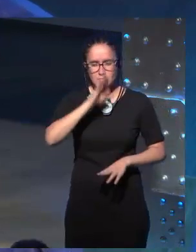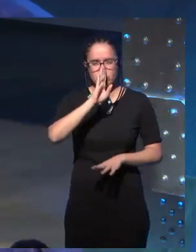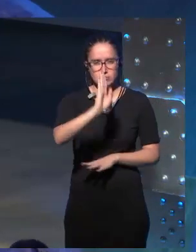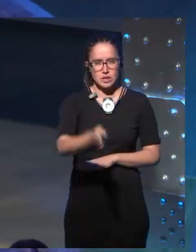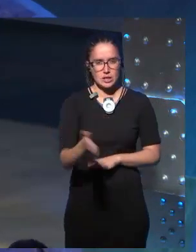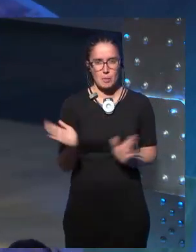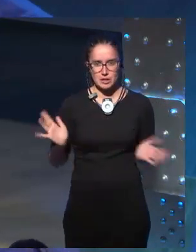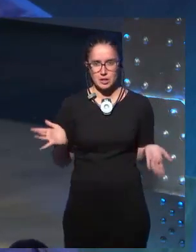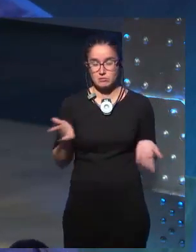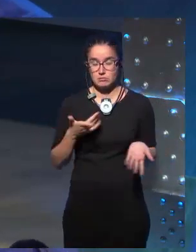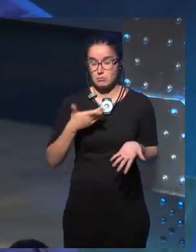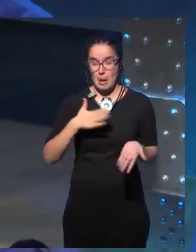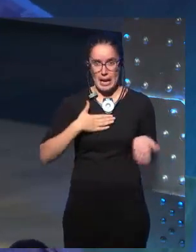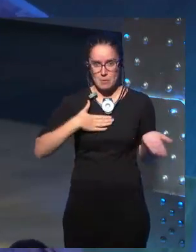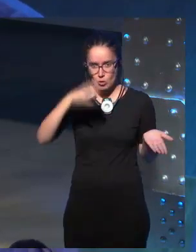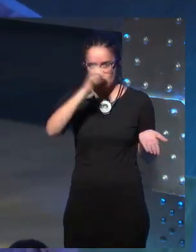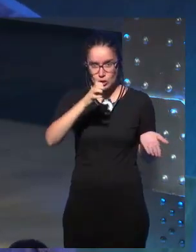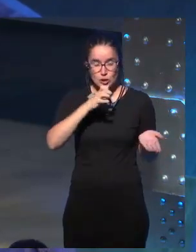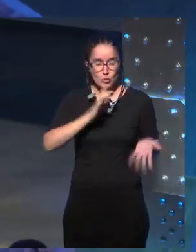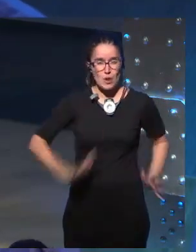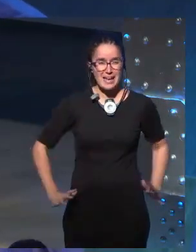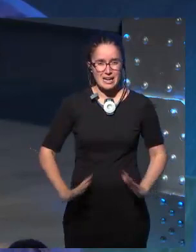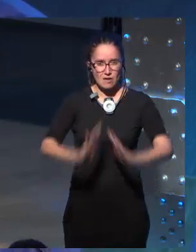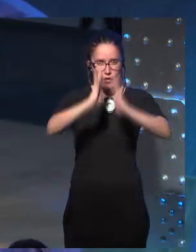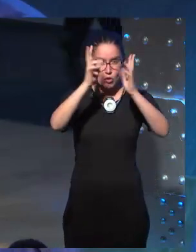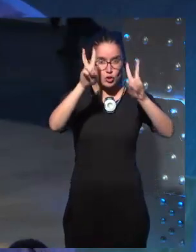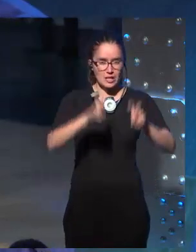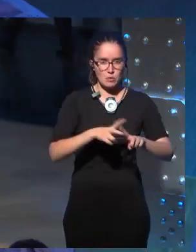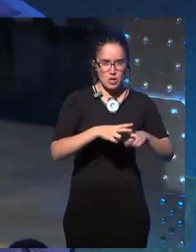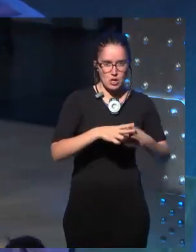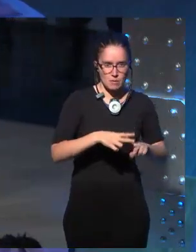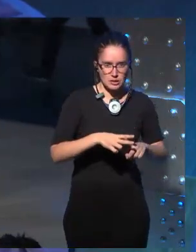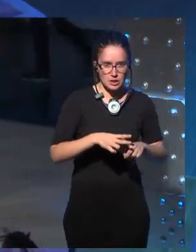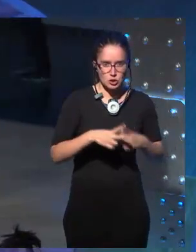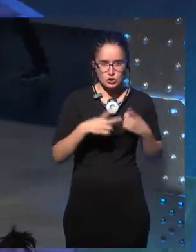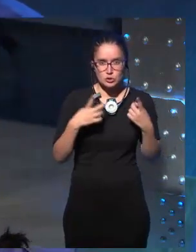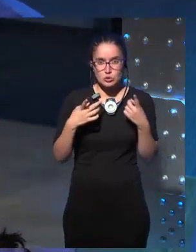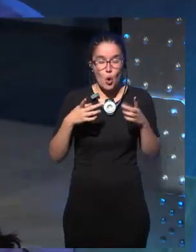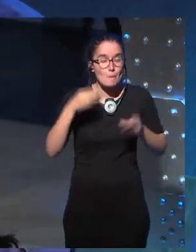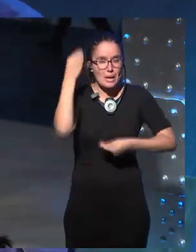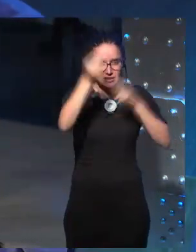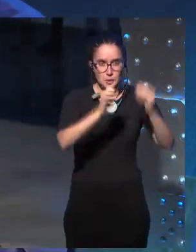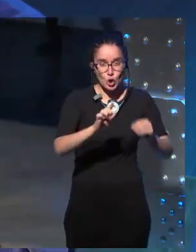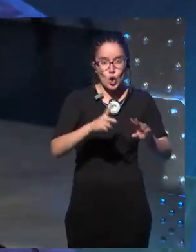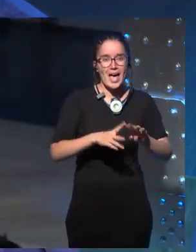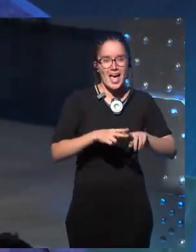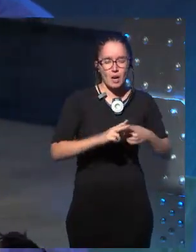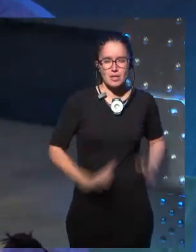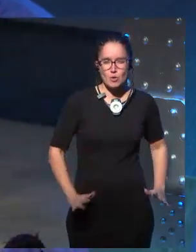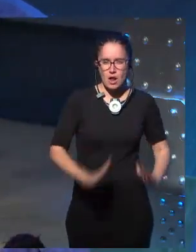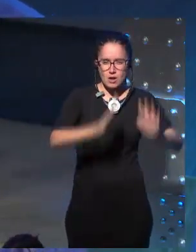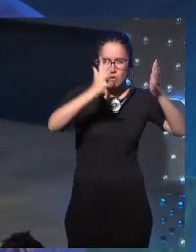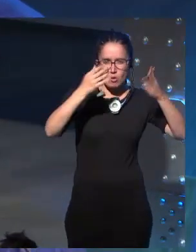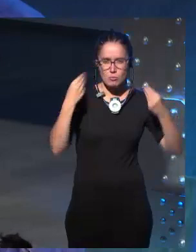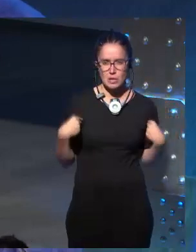the same revolution in tools, not necessarily immediately in thoughts, but in tools. That